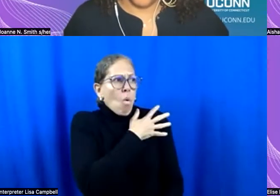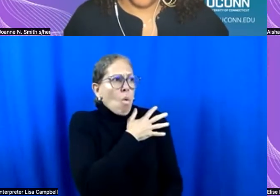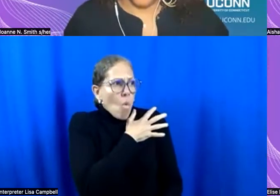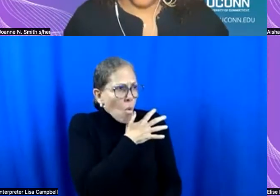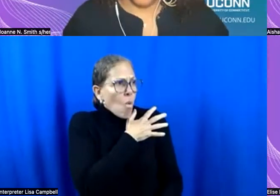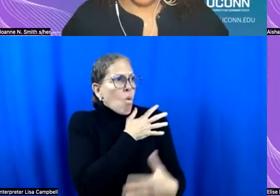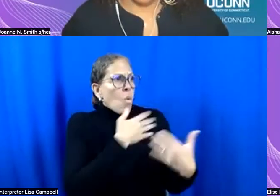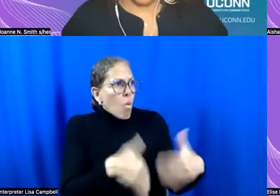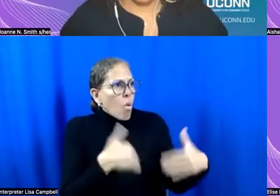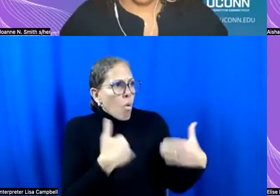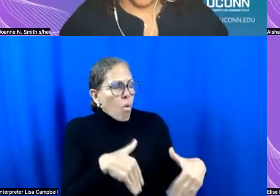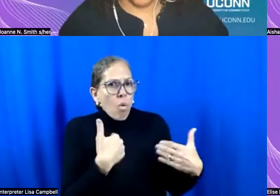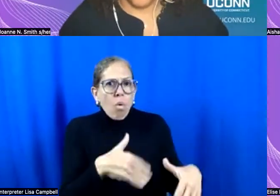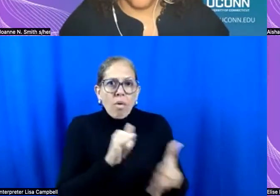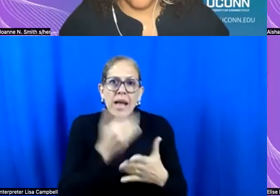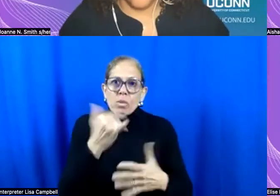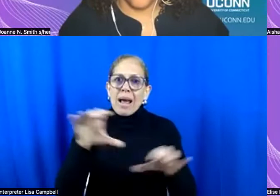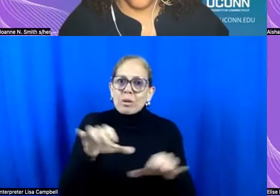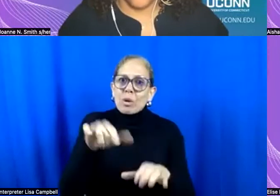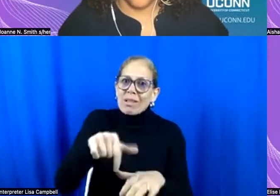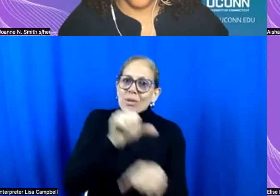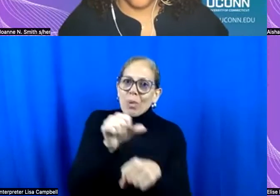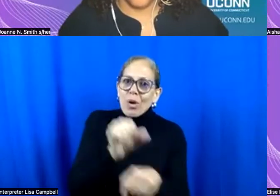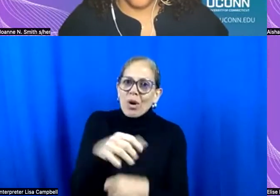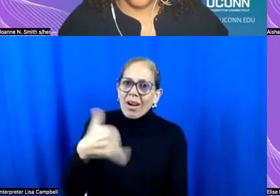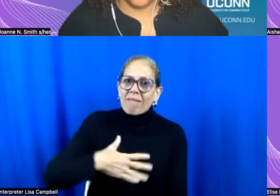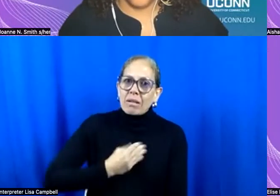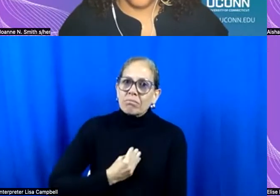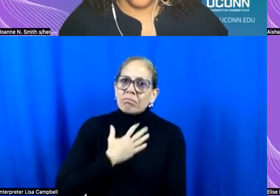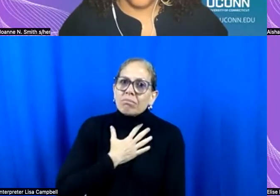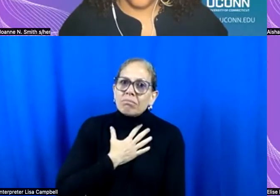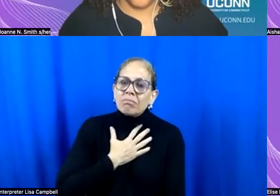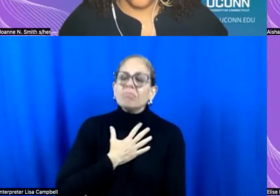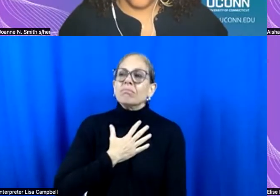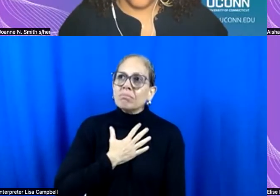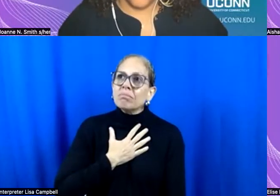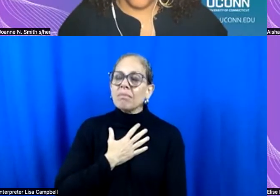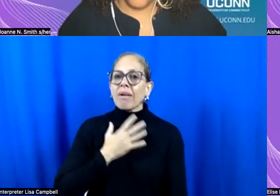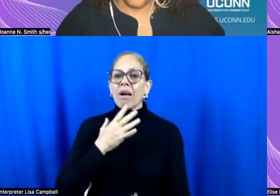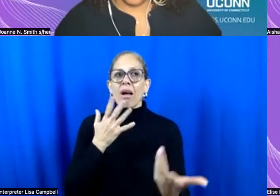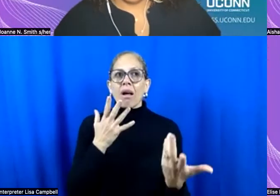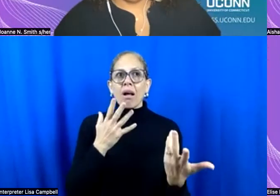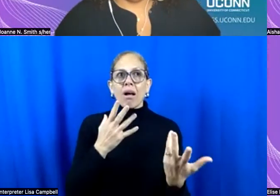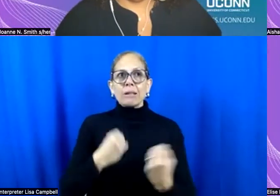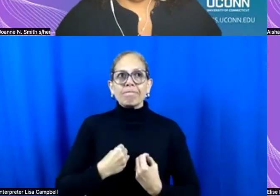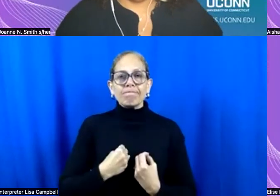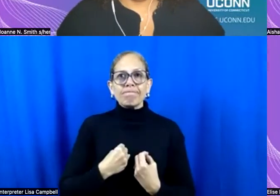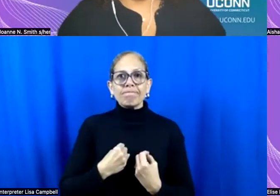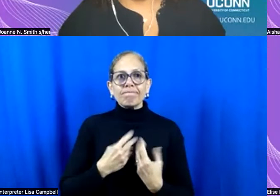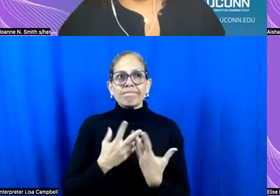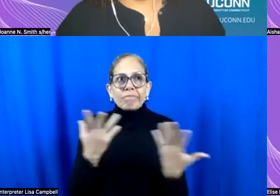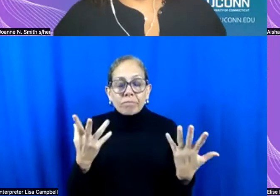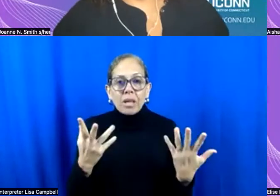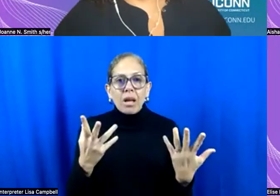just like, oh yeah, that's why I'm doing the work. That for me is, that's very,